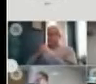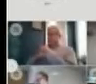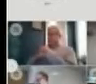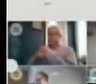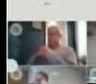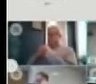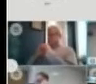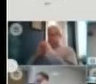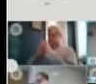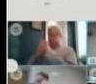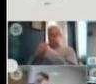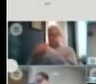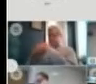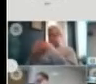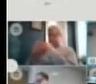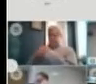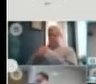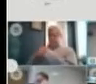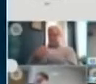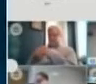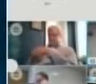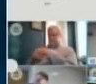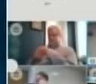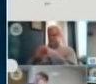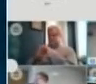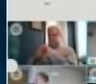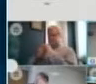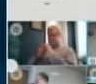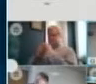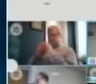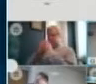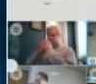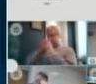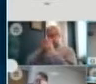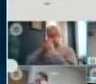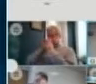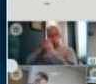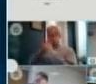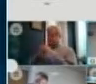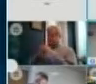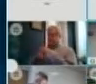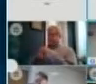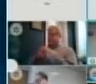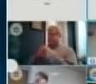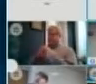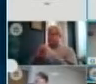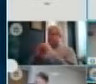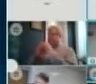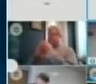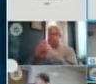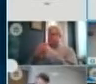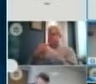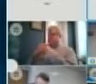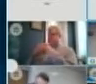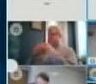Chair, members of the board. Ricardo Patron from the Office of City Councilor Lydia Edwards. The council would also like to go on the record in support.